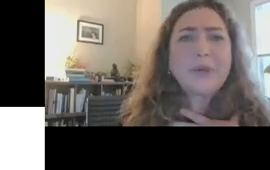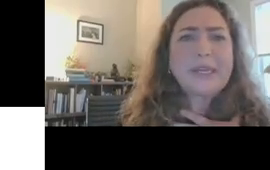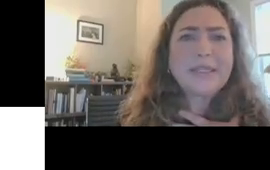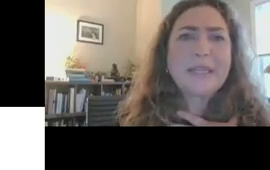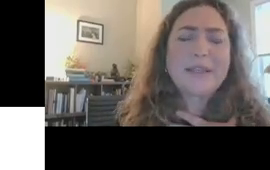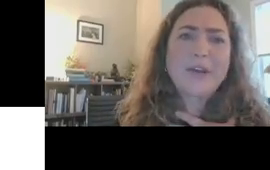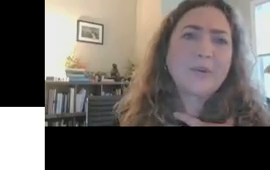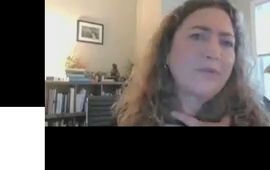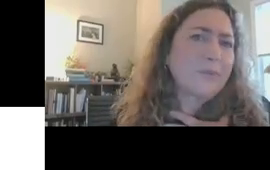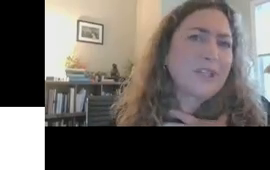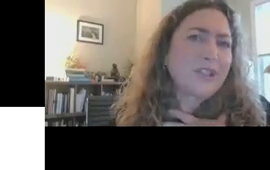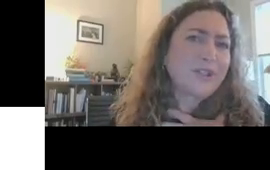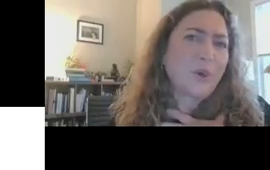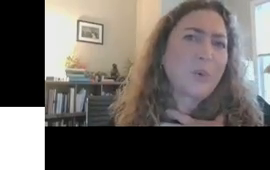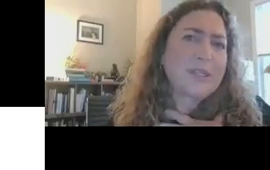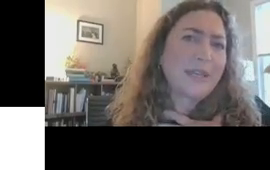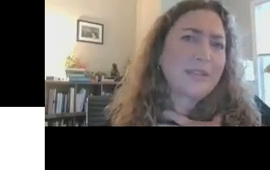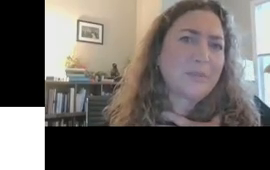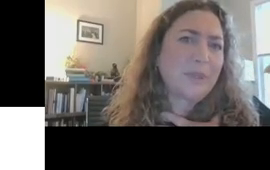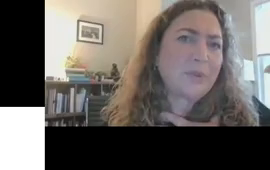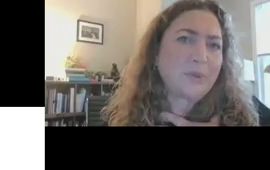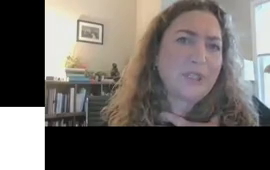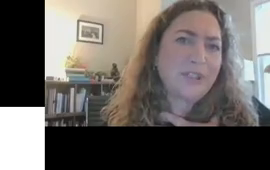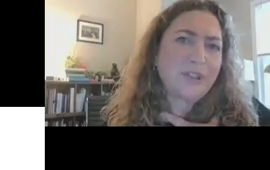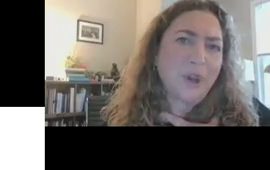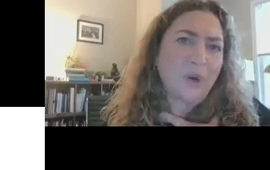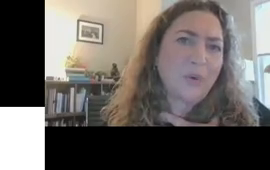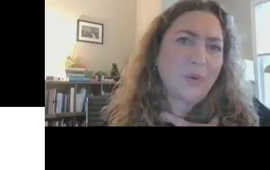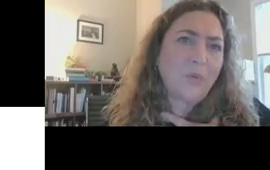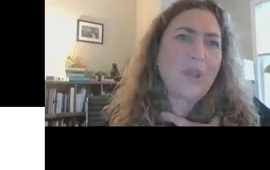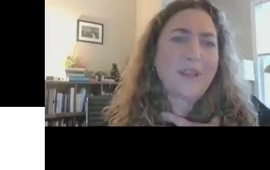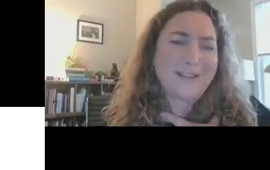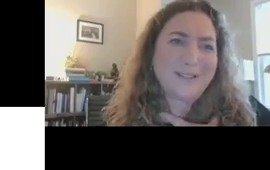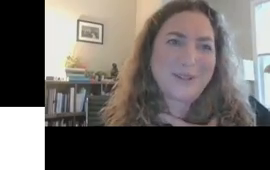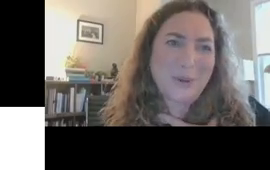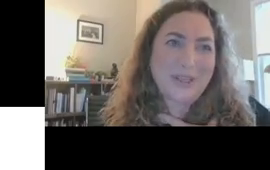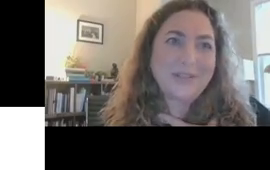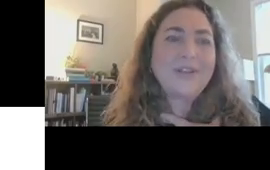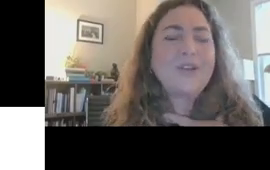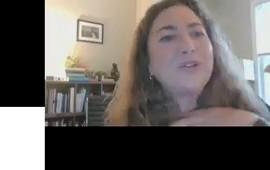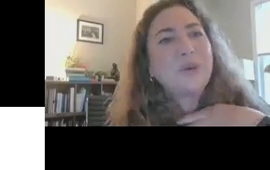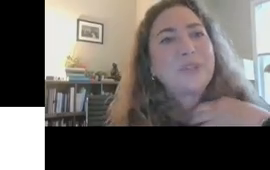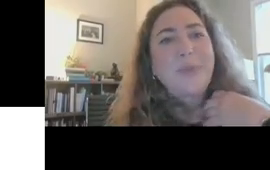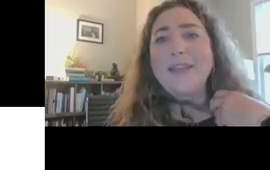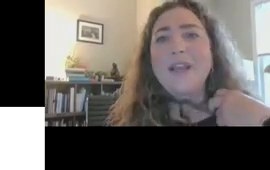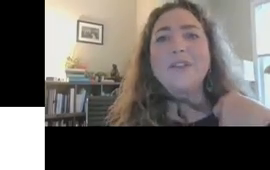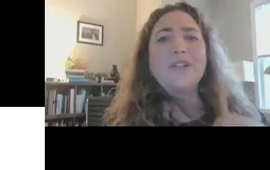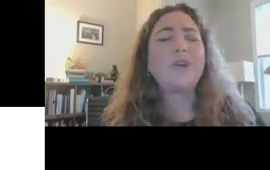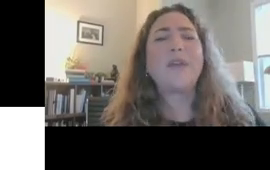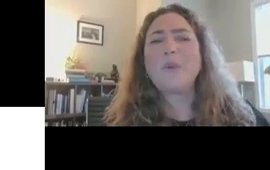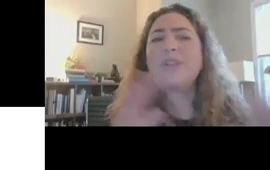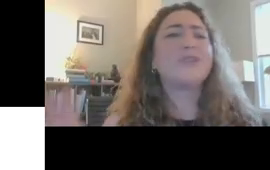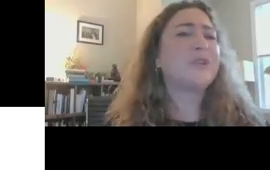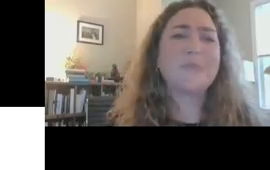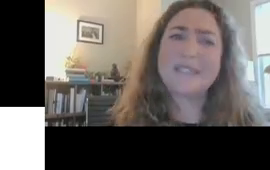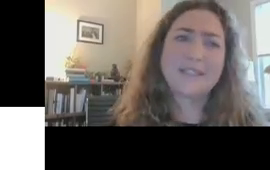From my experience, that information doesn't always get to the people who need to know when they need to know it. So depending on